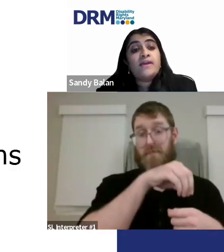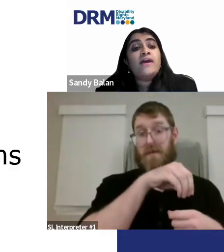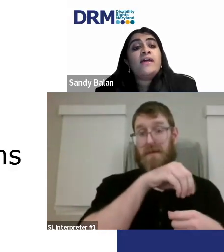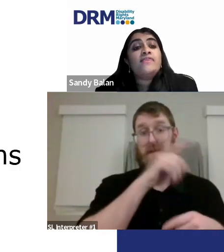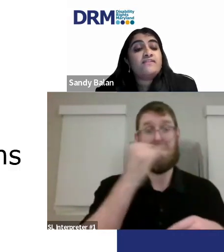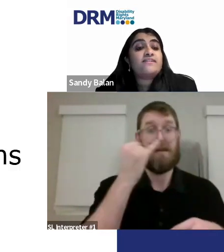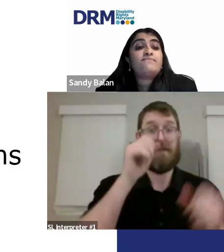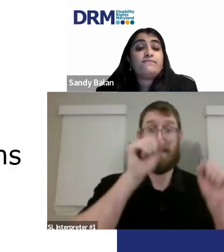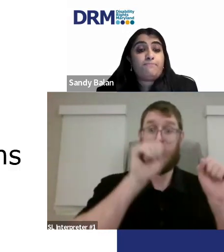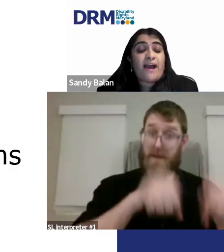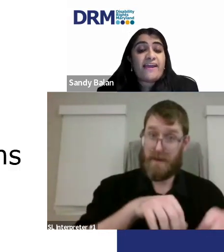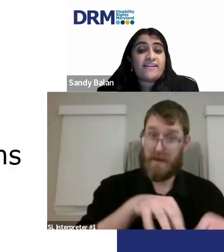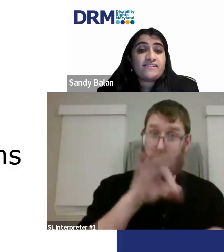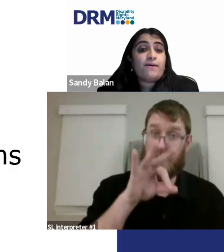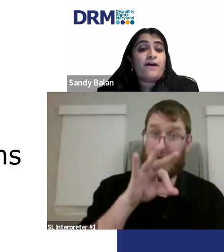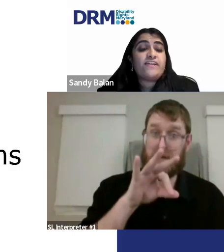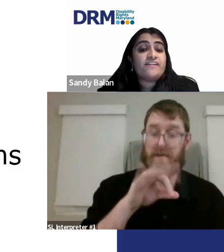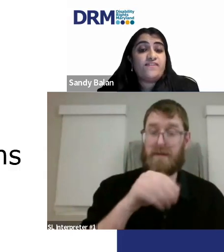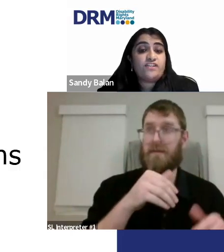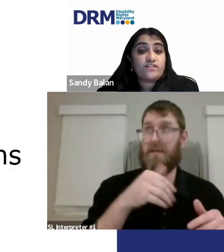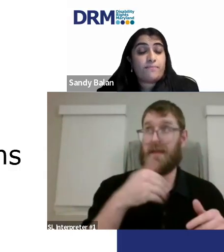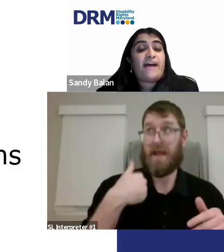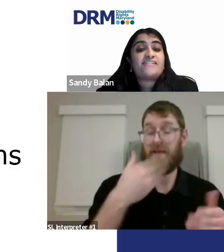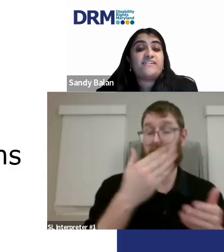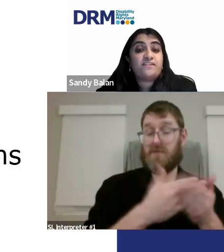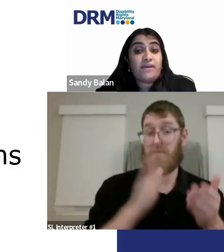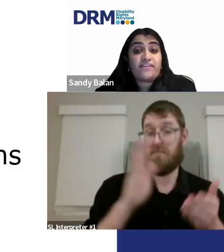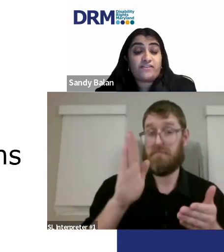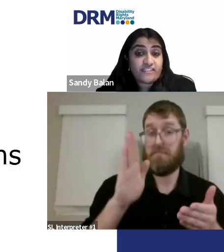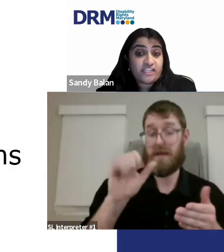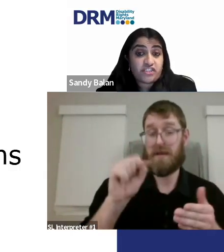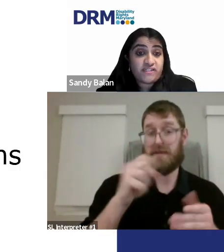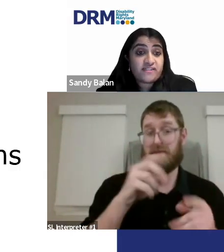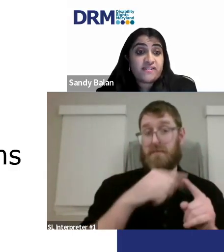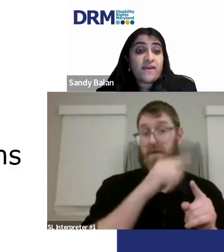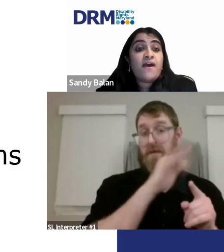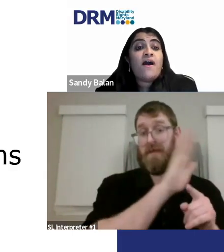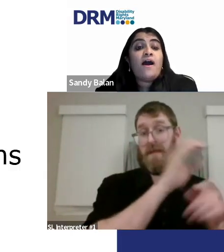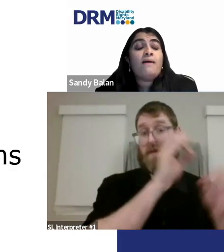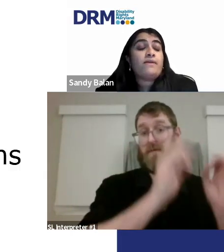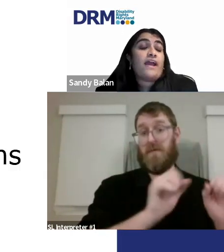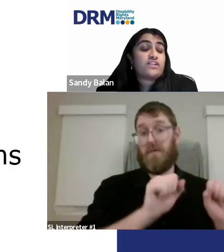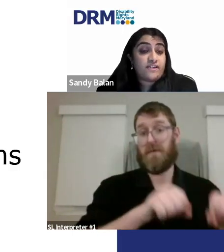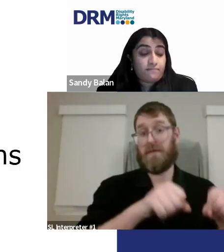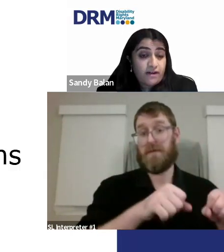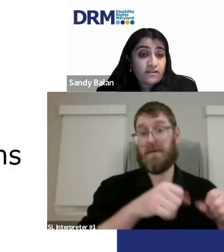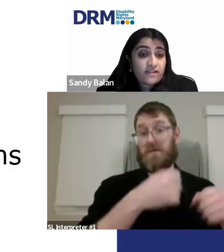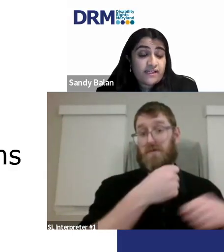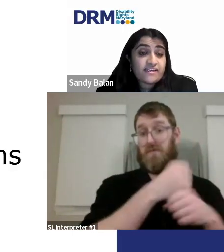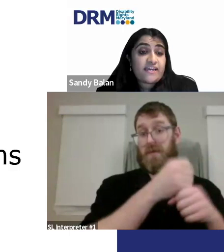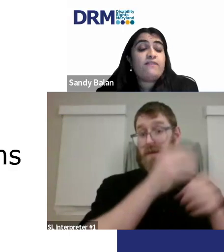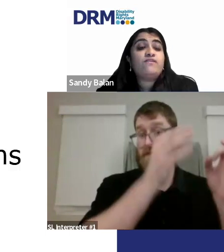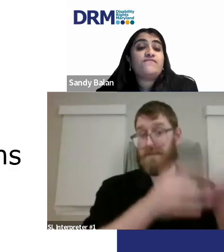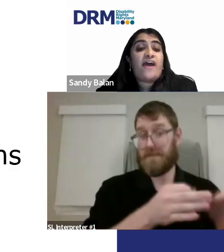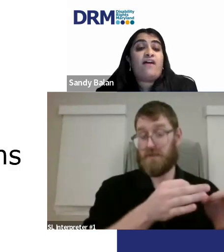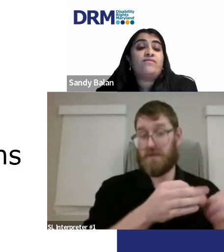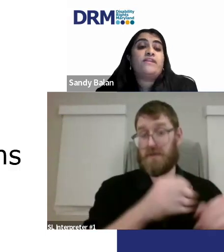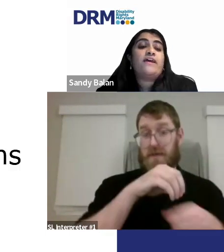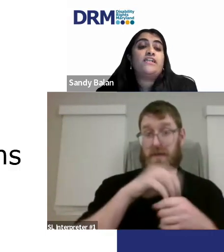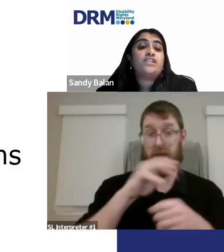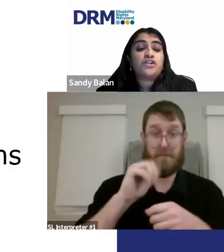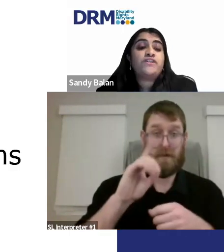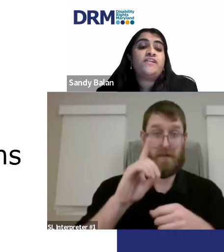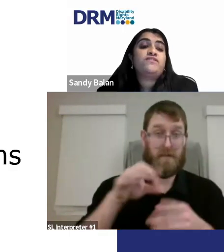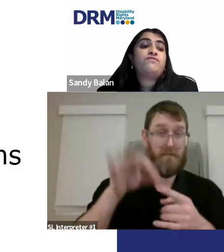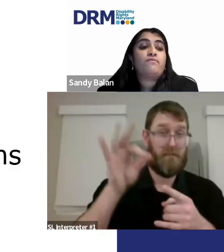counsel, there's sometimes bias about the individual's capacity to make their decisions. Actually, in Maryland, it was